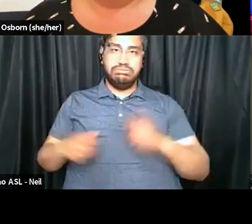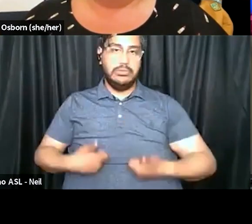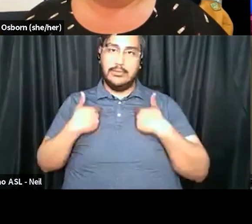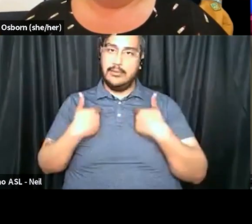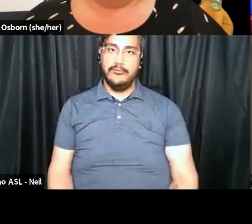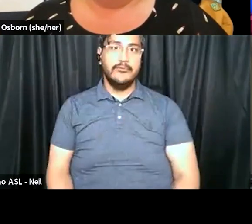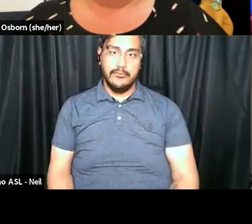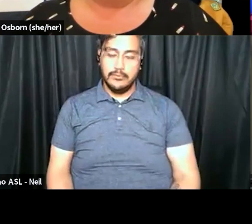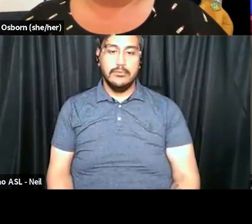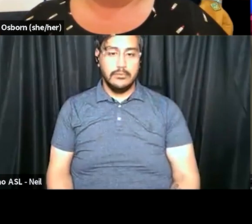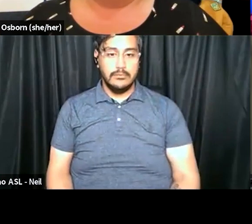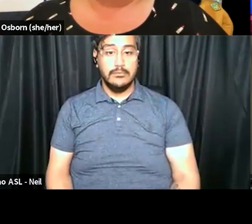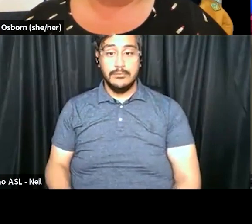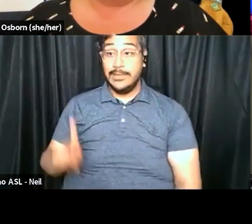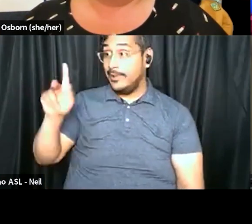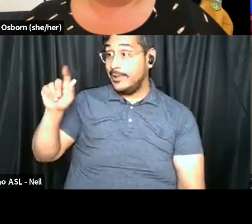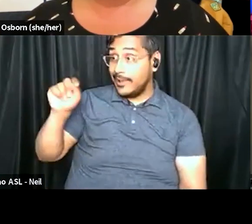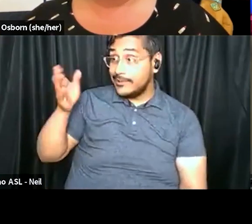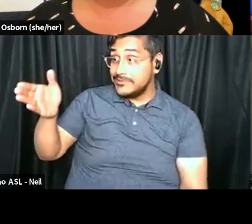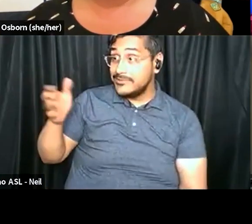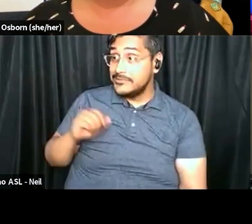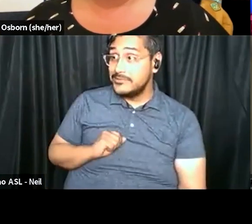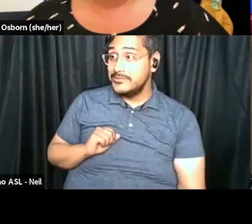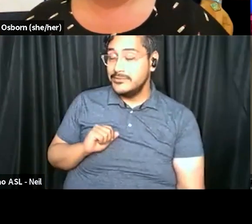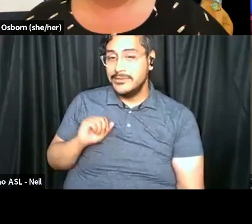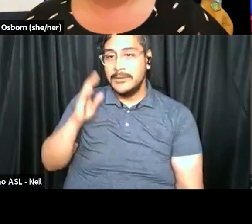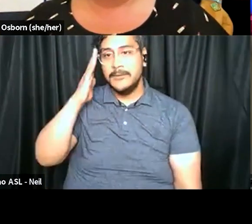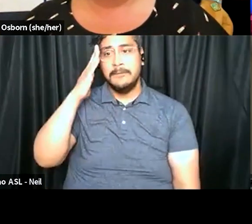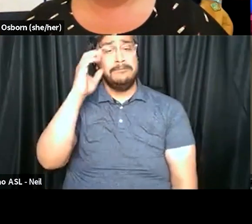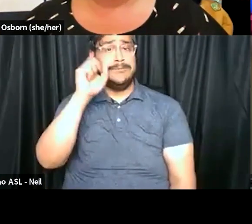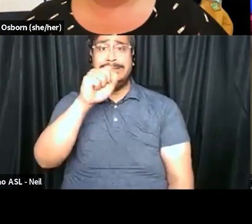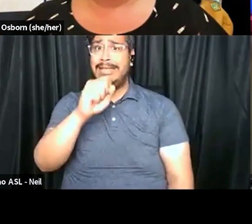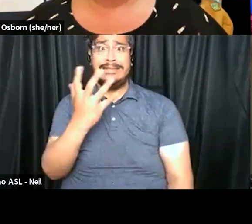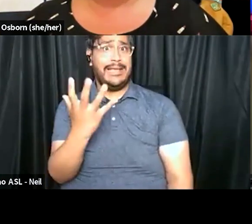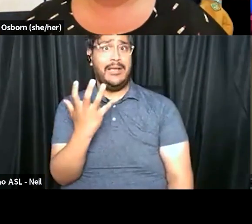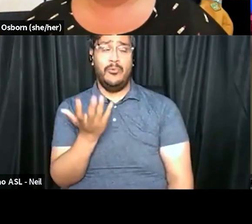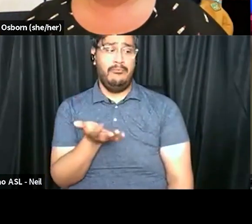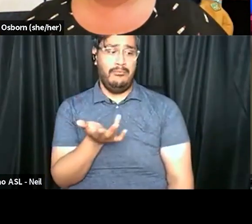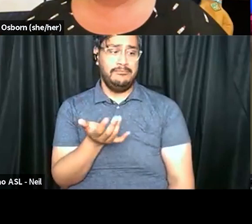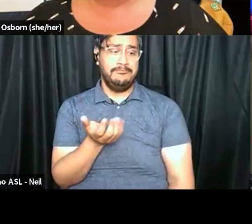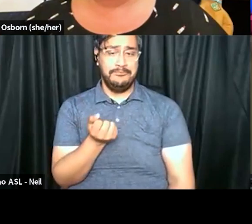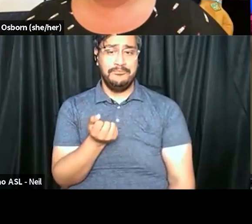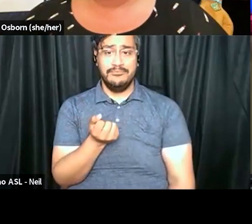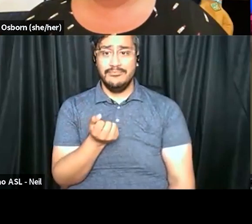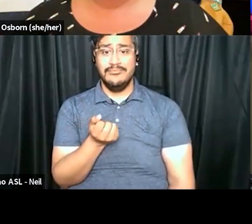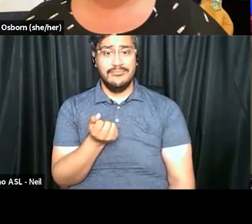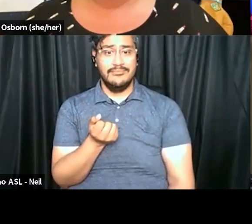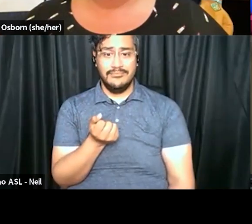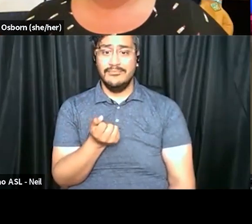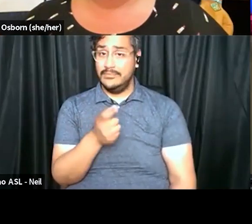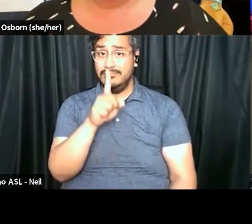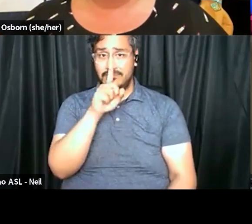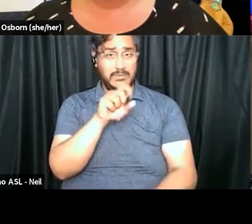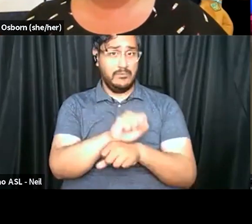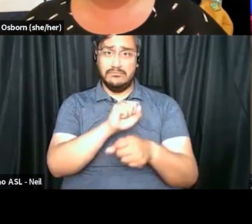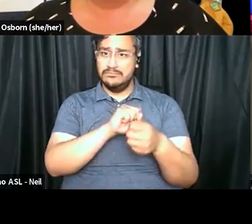Thank you, Karina. Kat, I think you wanted to add something? Yeah, I was going to say that it was just such a supportive